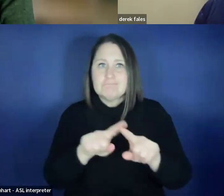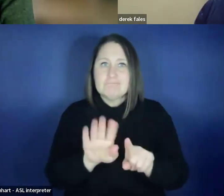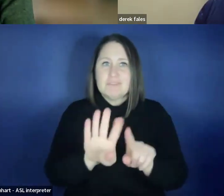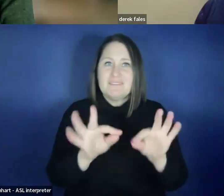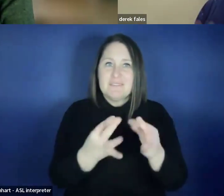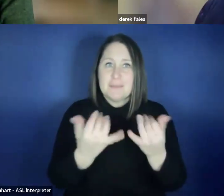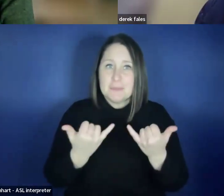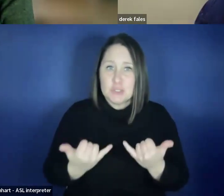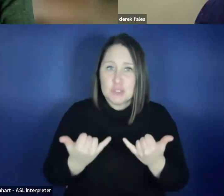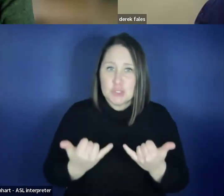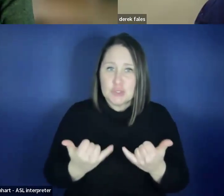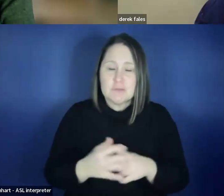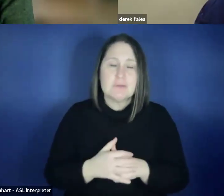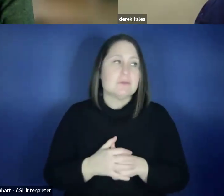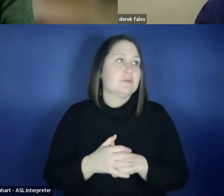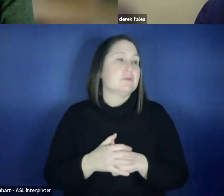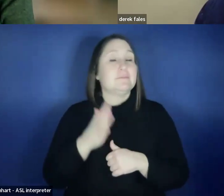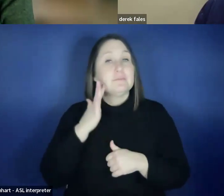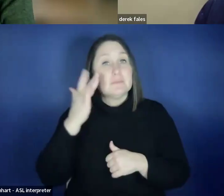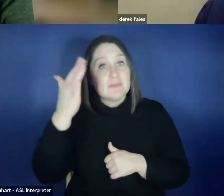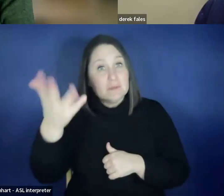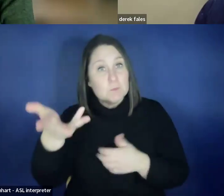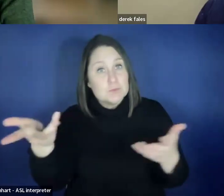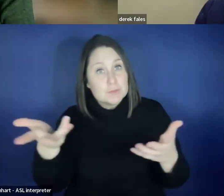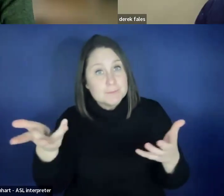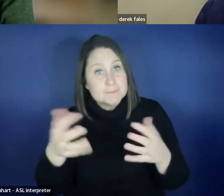currently and where you're looking at the future.